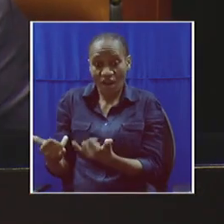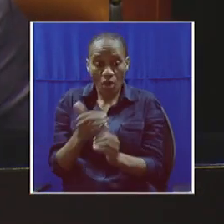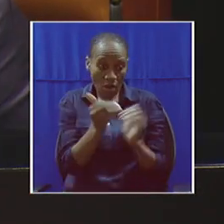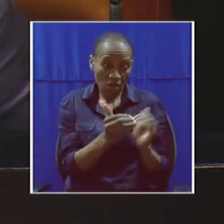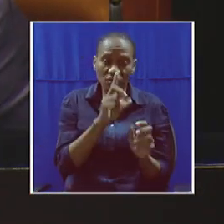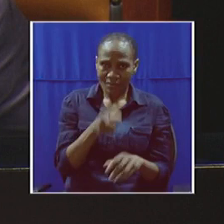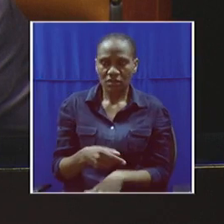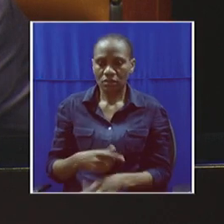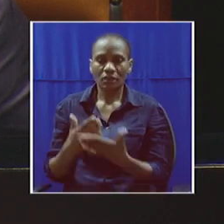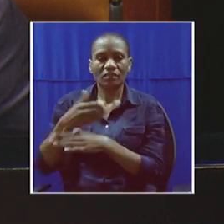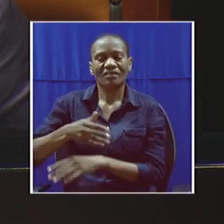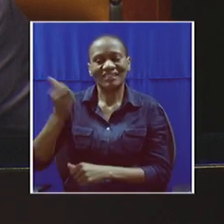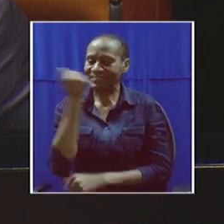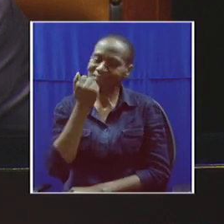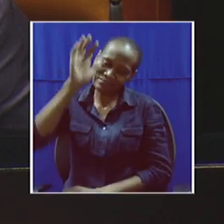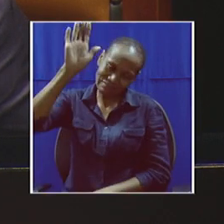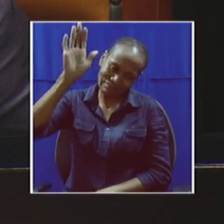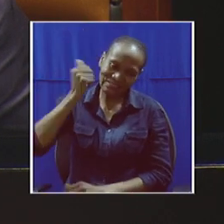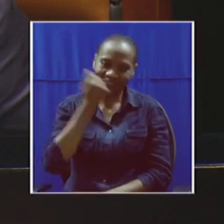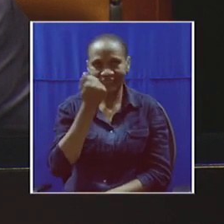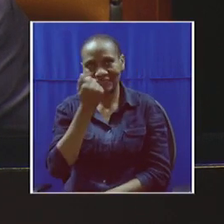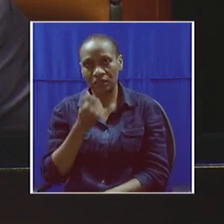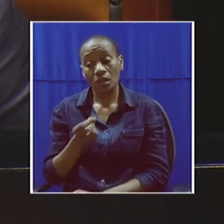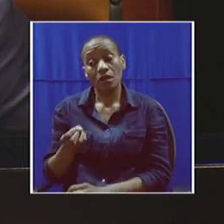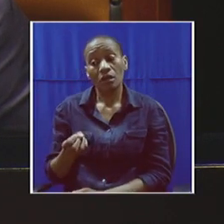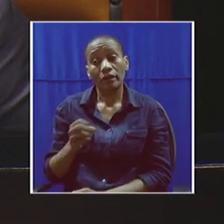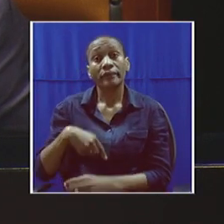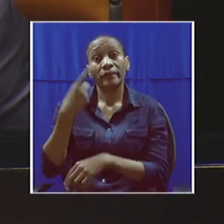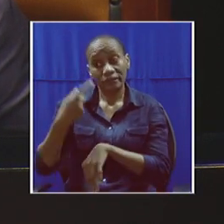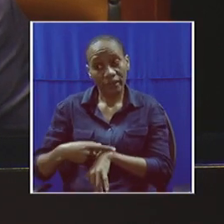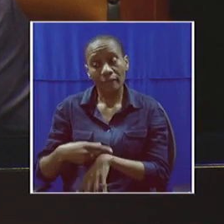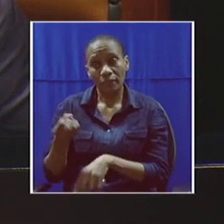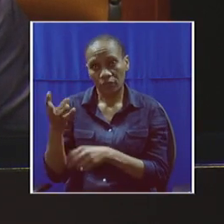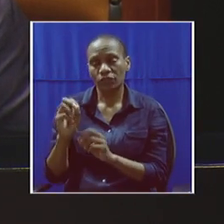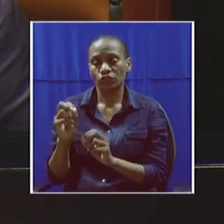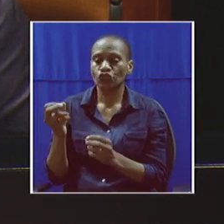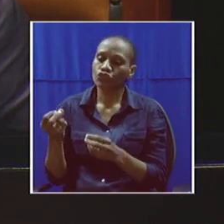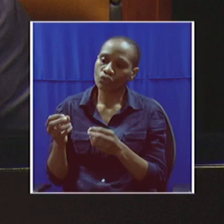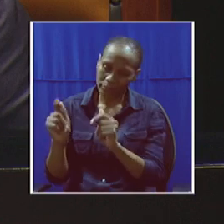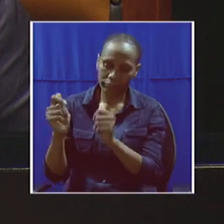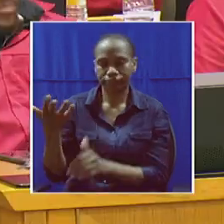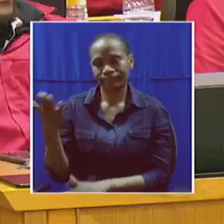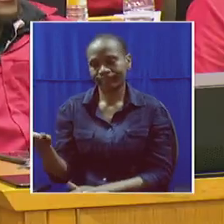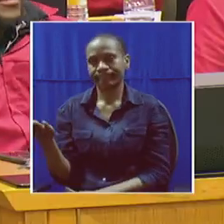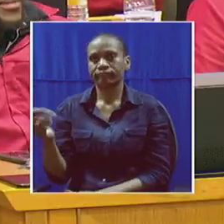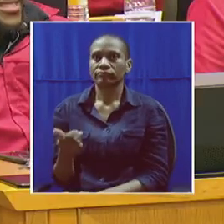we apologize profusely so I'll give you a chance next time thank you very much thank you chair